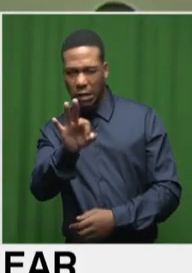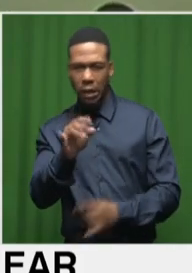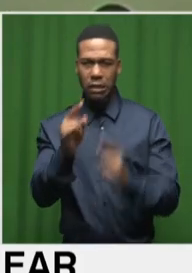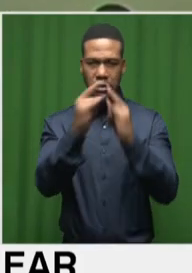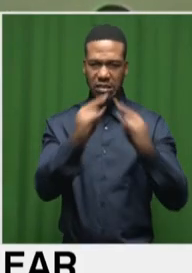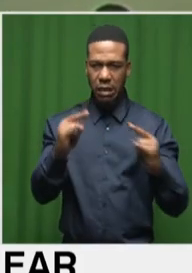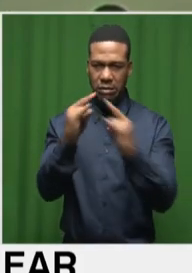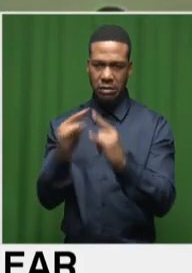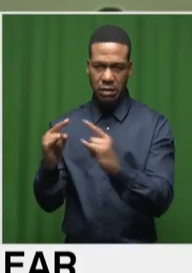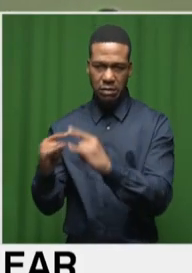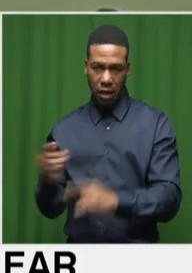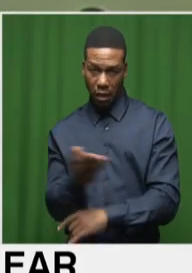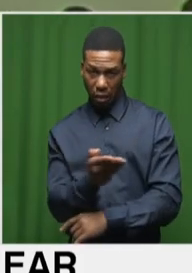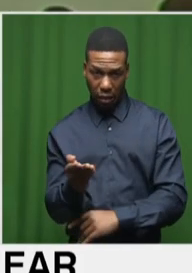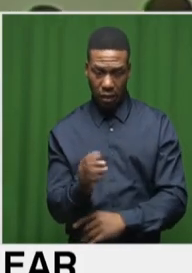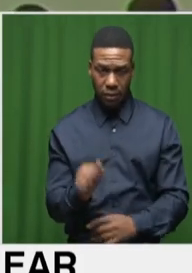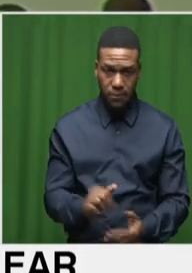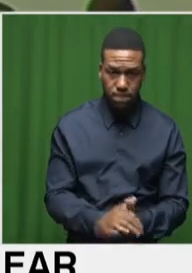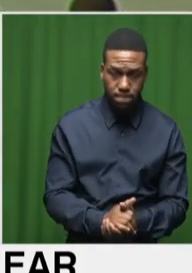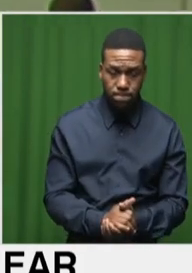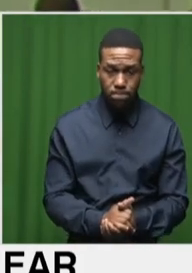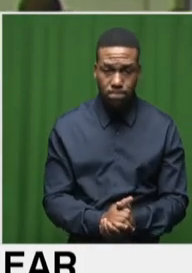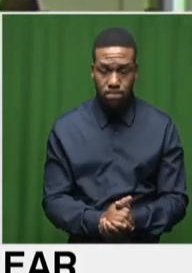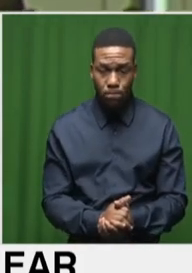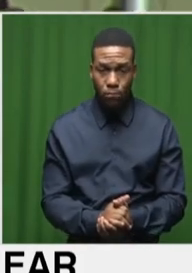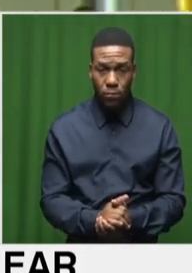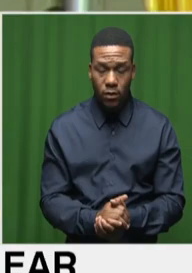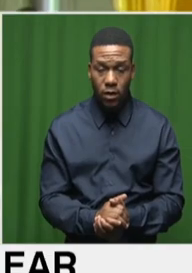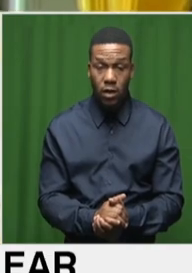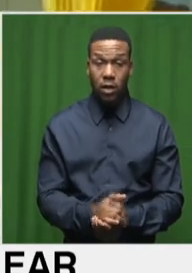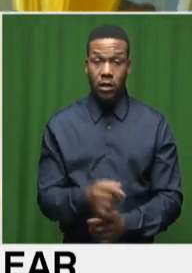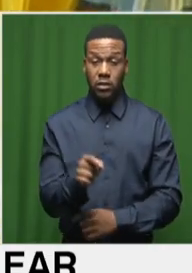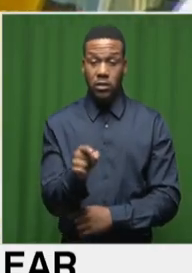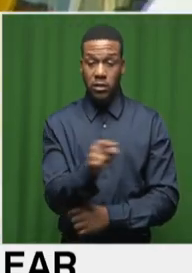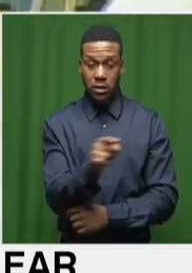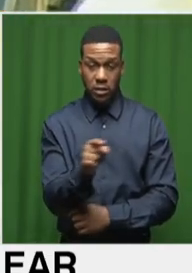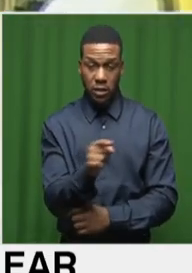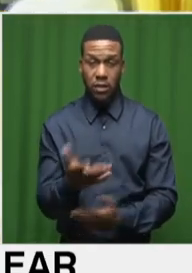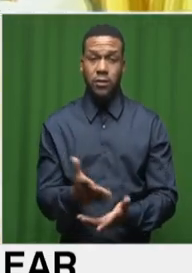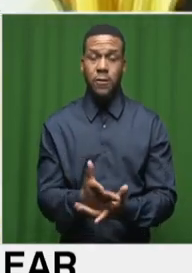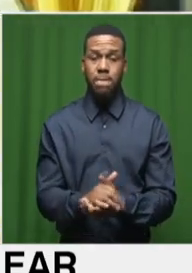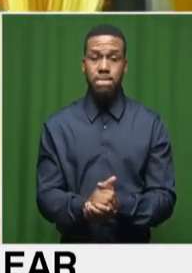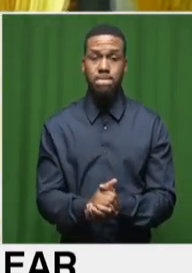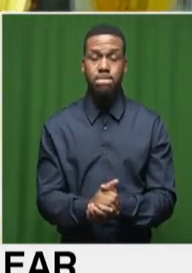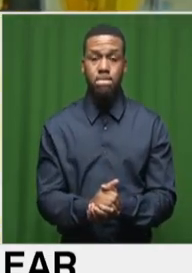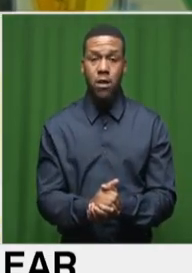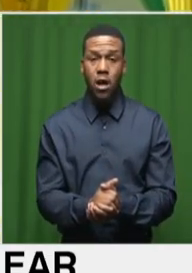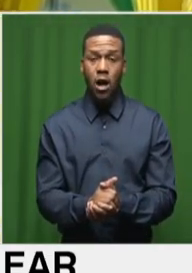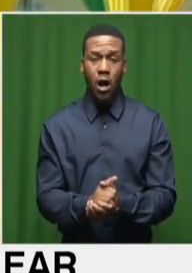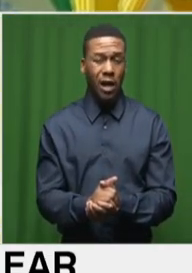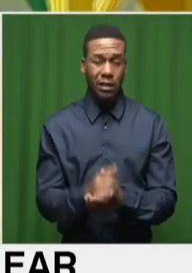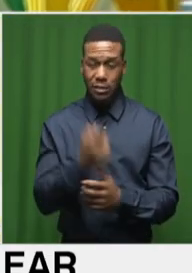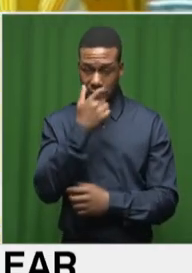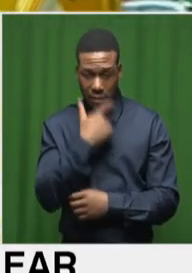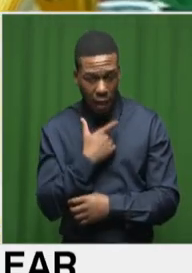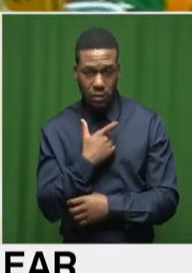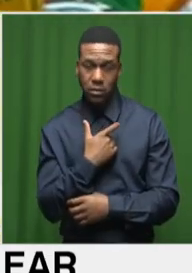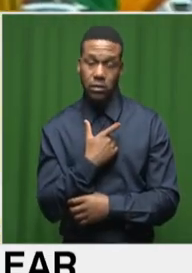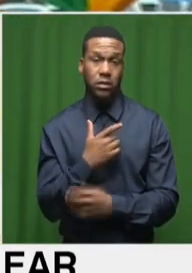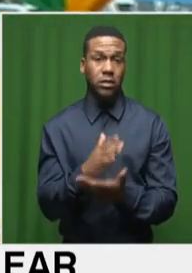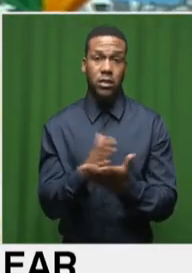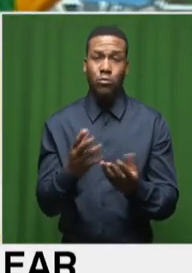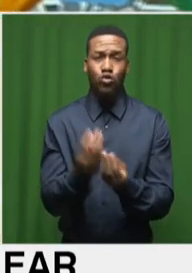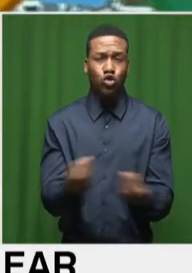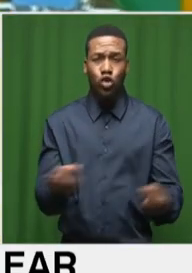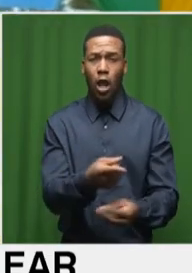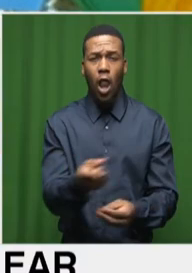which are behind me. As Llewellyn is just showing you, these are the scenes that are here. You know, quite sad, some of these children going to school. We